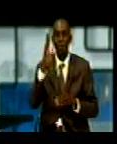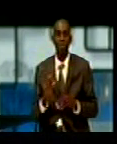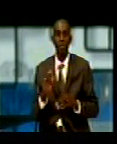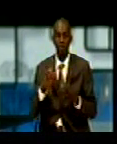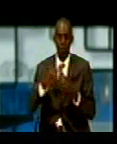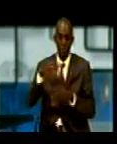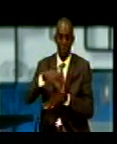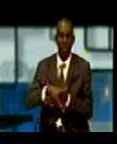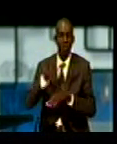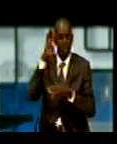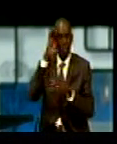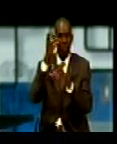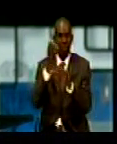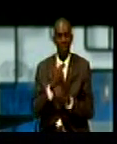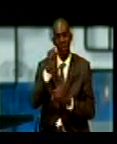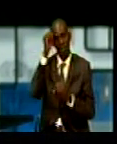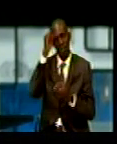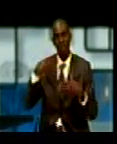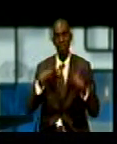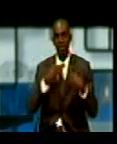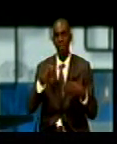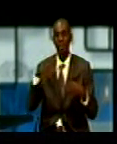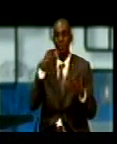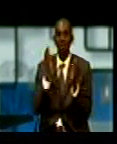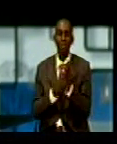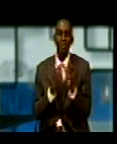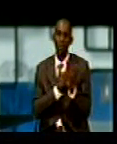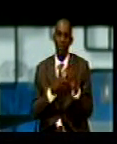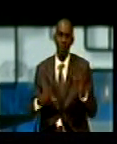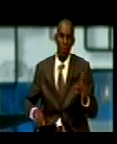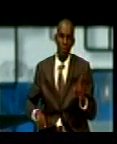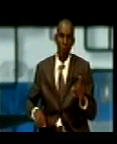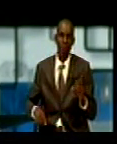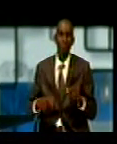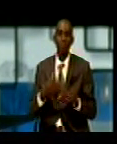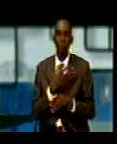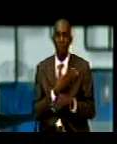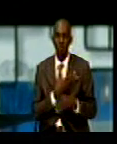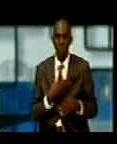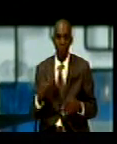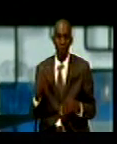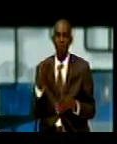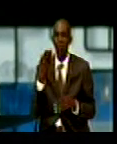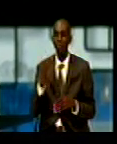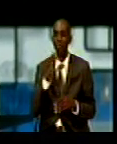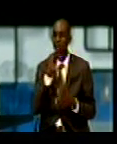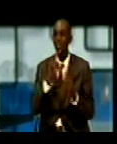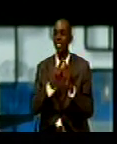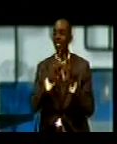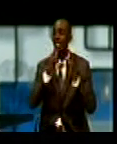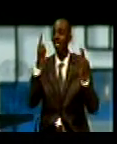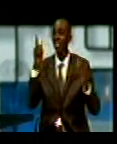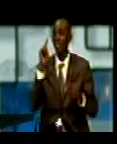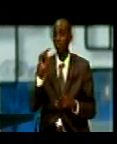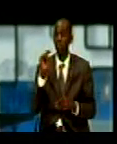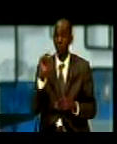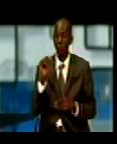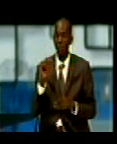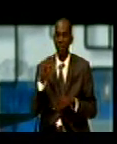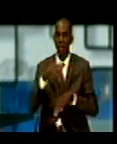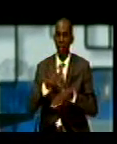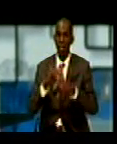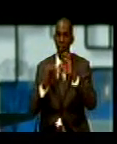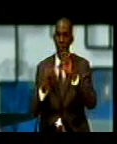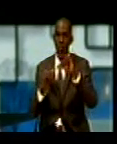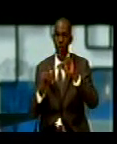healing. Praise the Lord. And just before we take you to a spectacular testimony in Enugu, we'll begin at River State, where